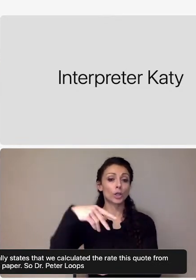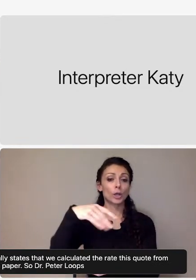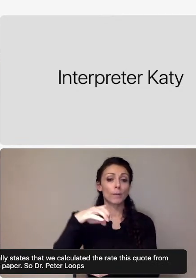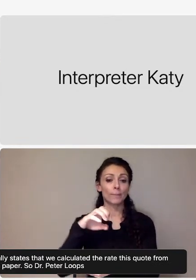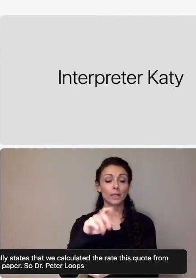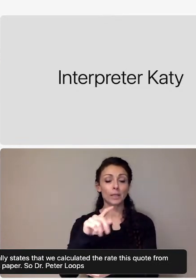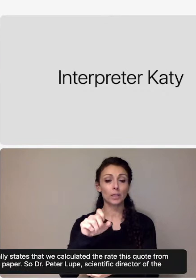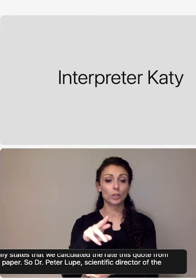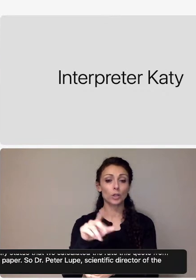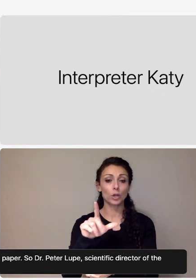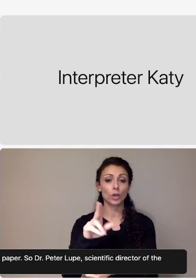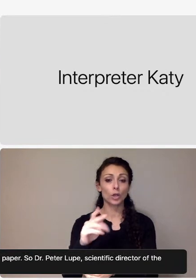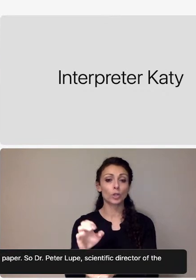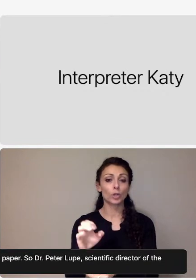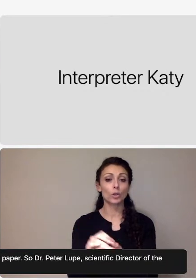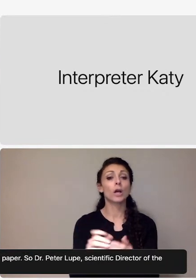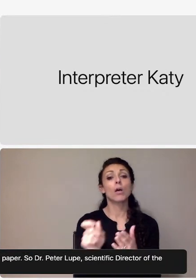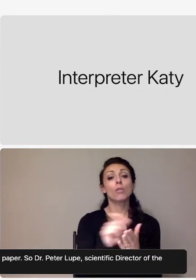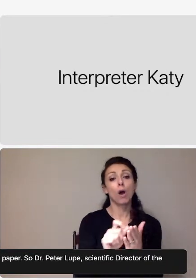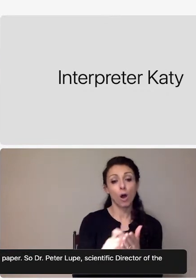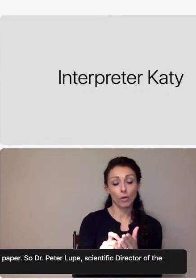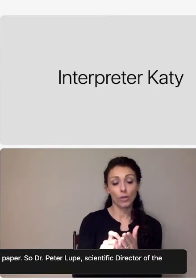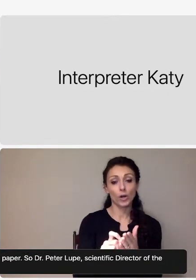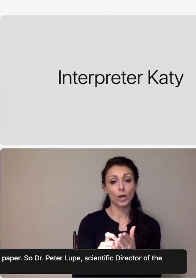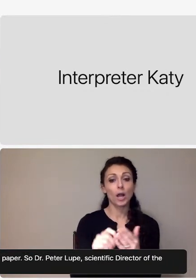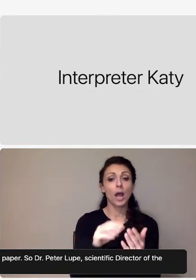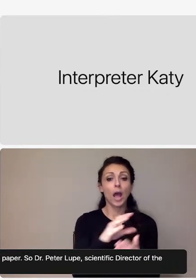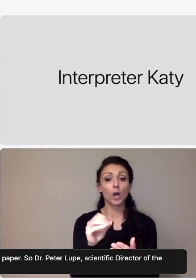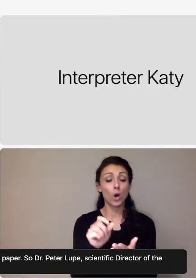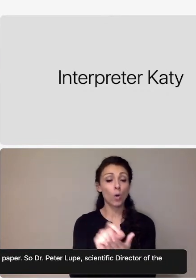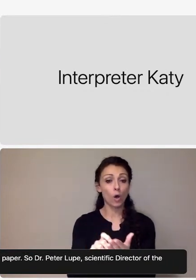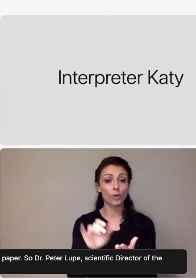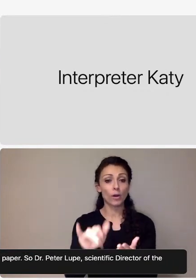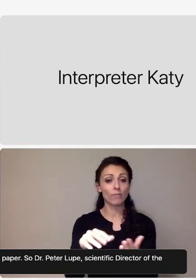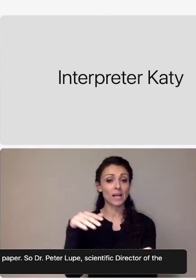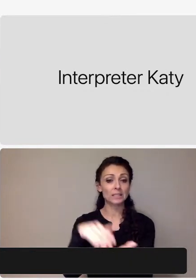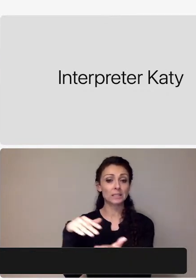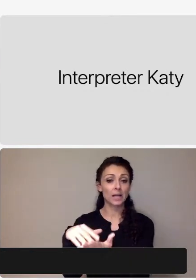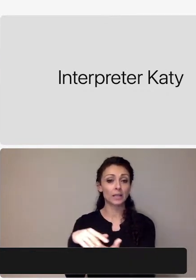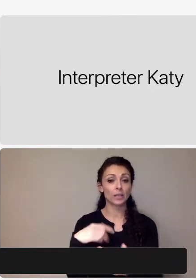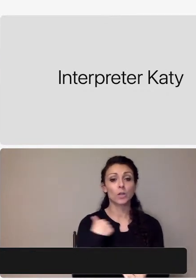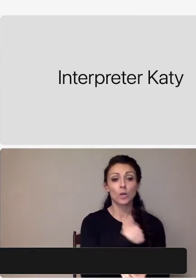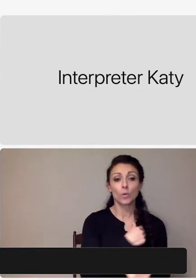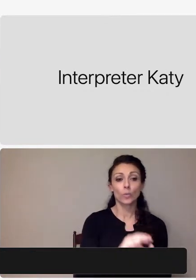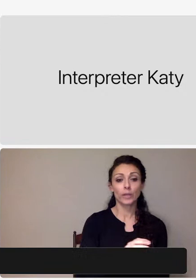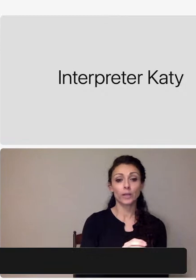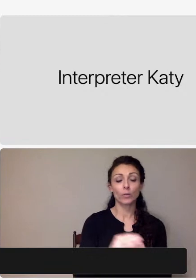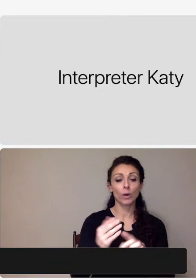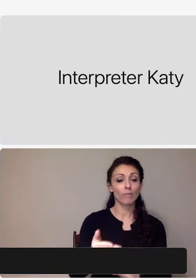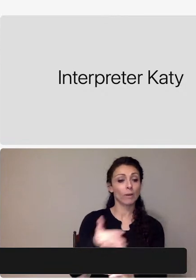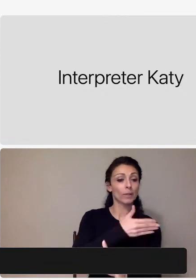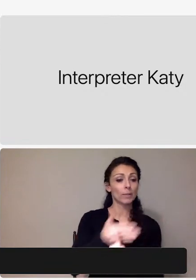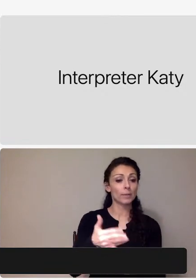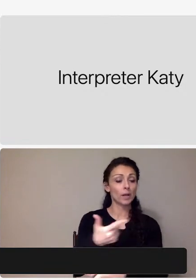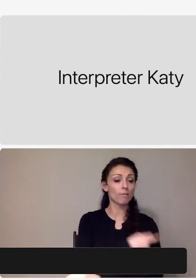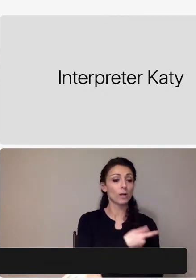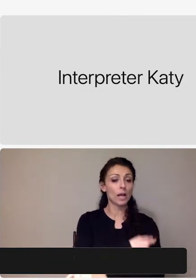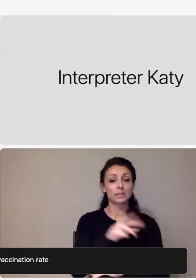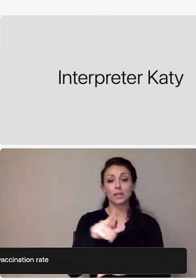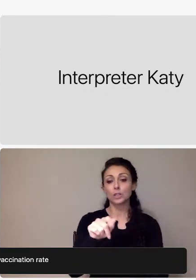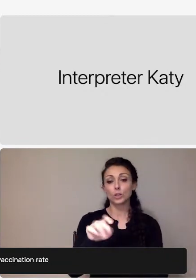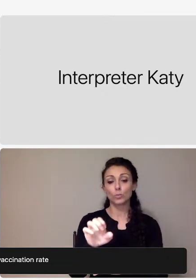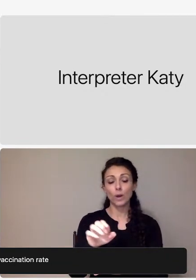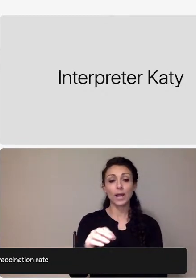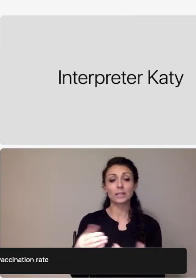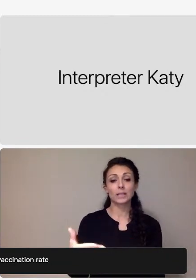institute and co-author of the study we were doing this on the run and away and we were getting kind of preliminary vaccination rate data and so it